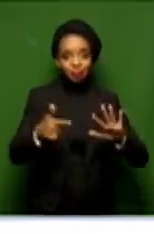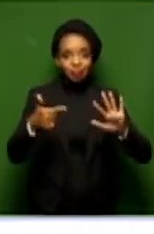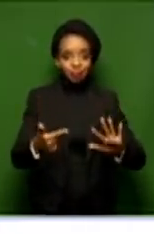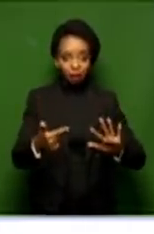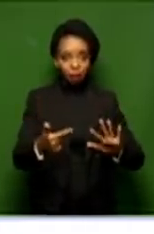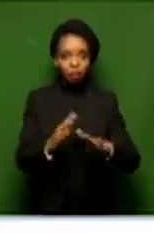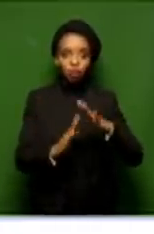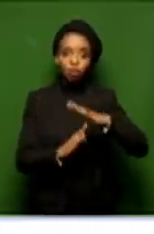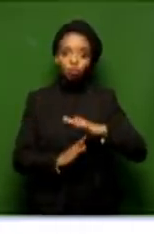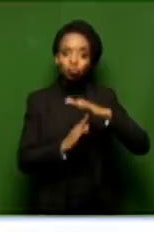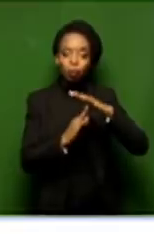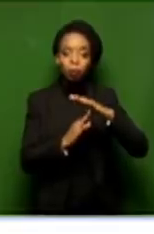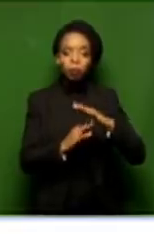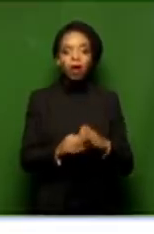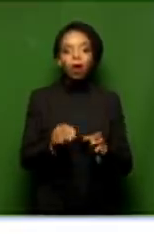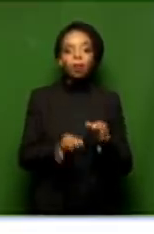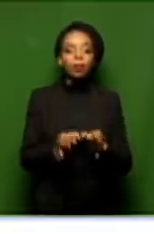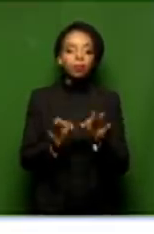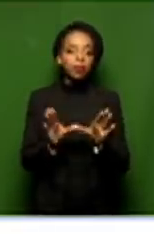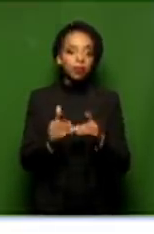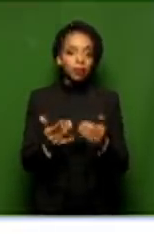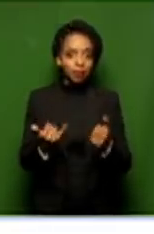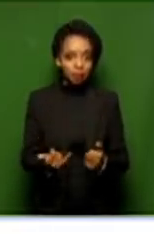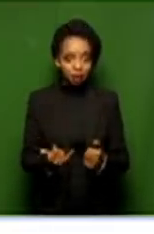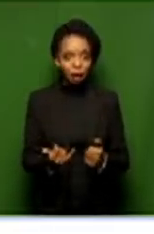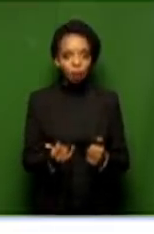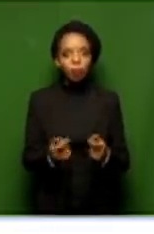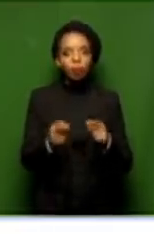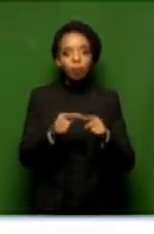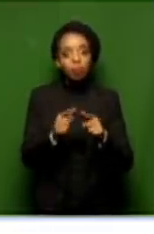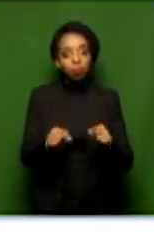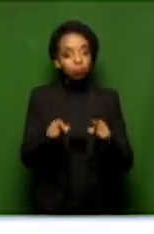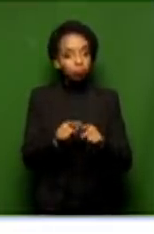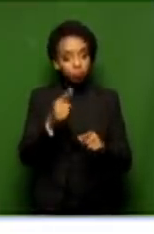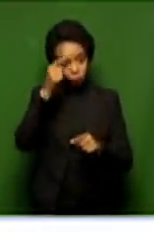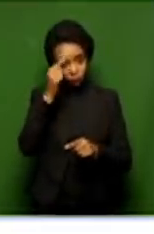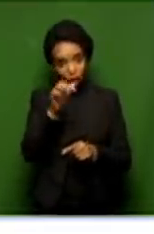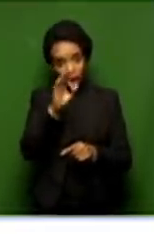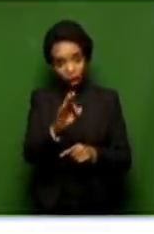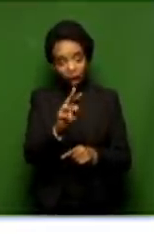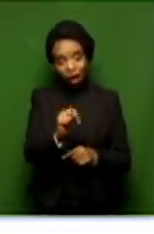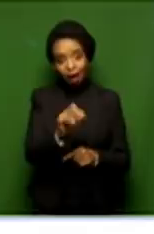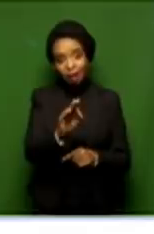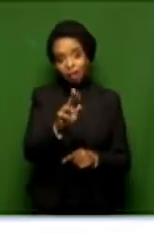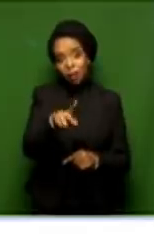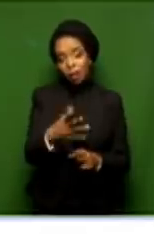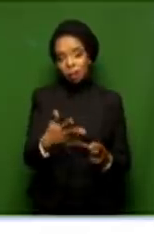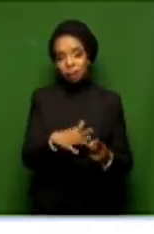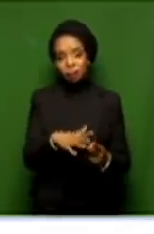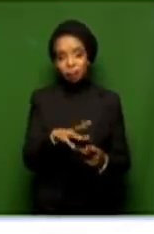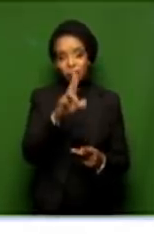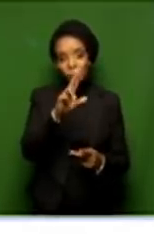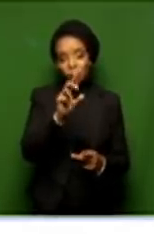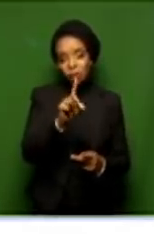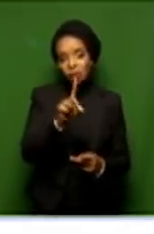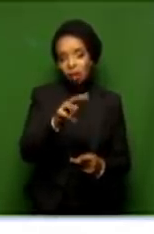or 7 that have now seemingly fallen away. You think of the NFP, you think of the UDM.